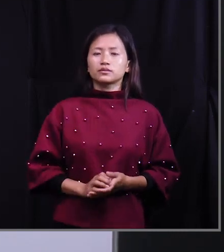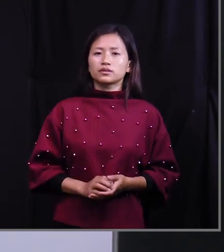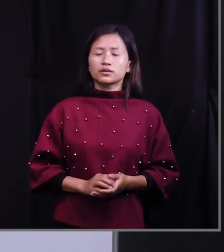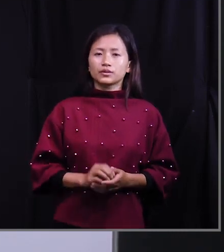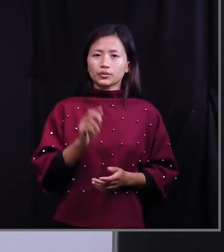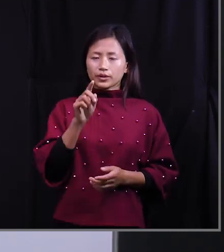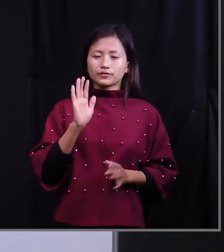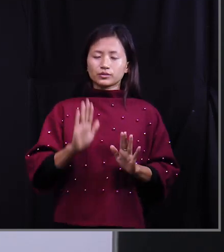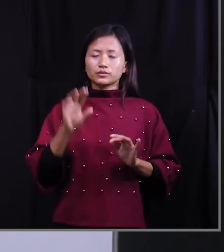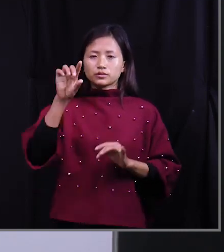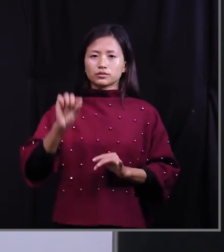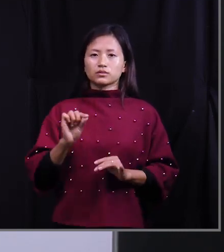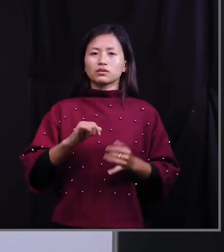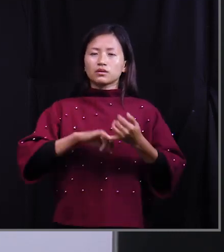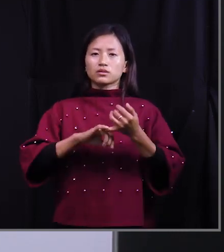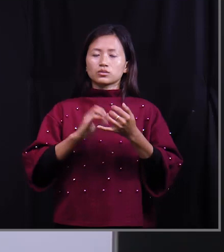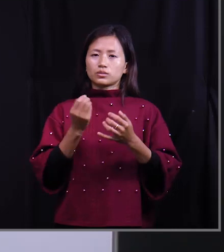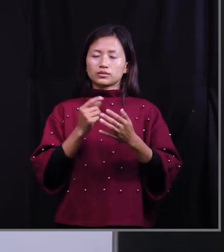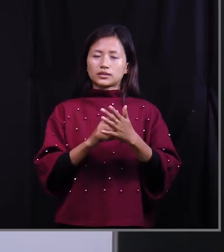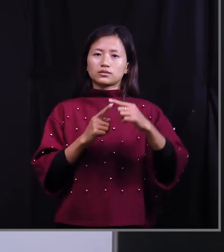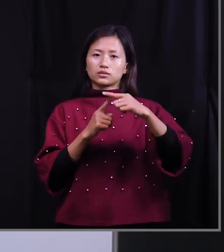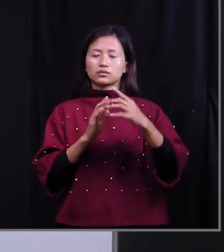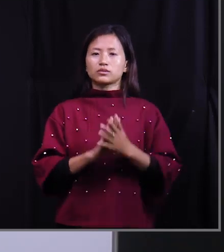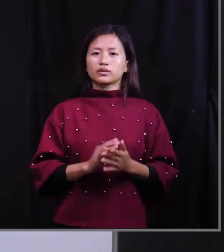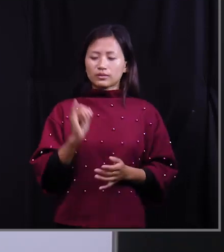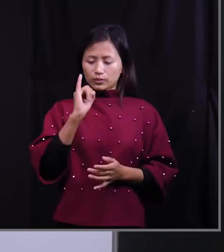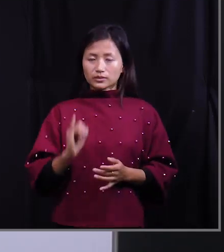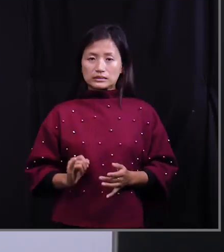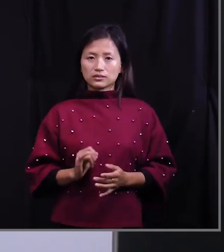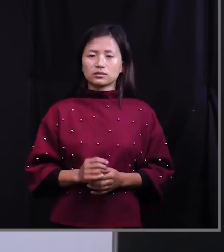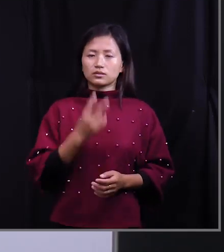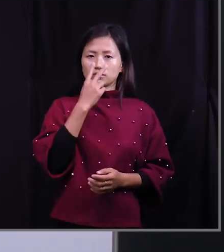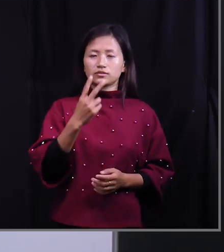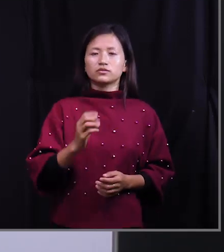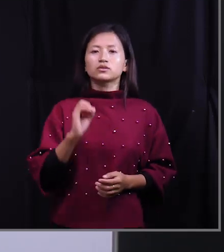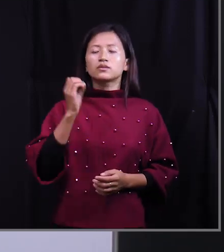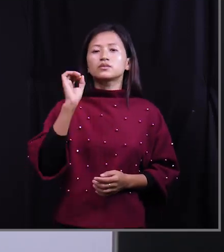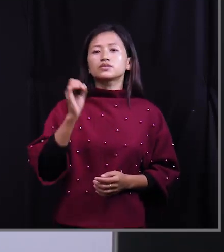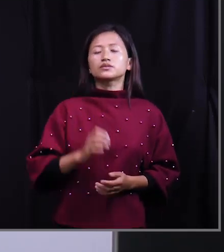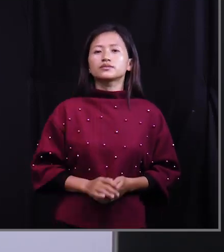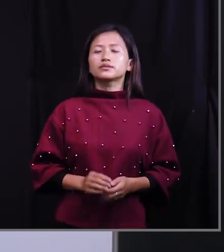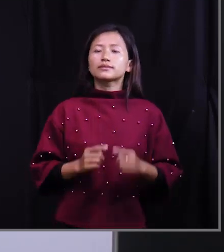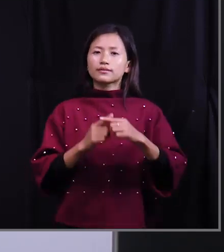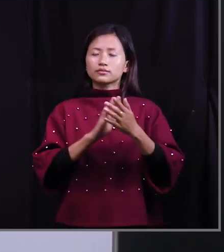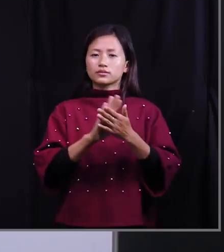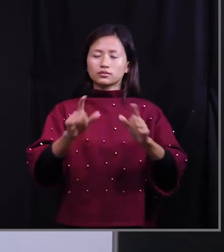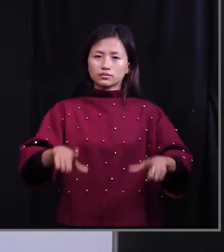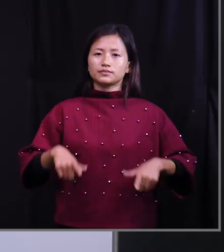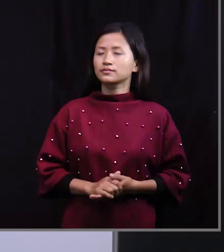to do SWOT analysis. You have to know your strengths and weaknesses, and also look for opportunities and threats in your